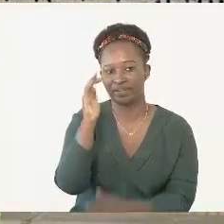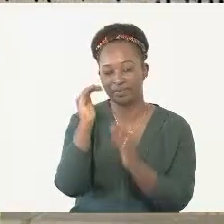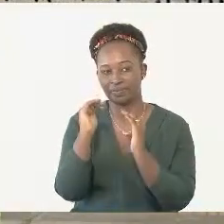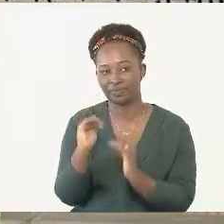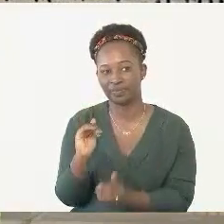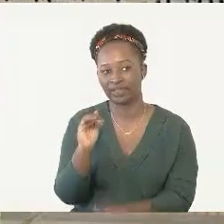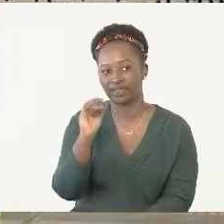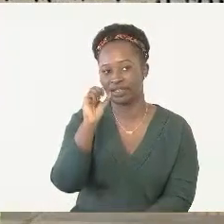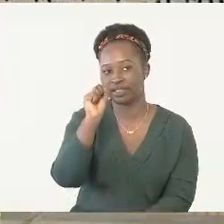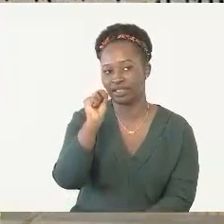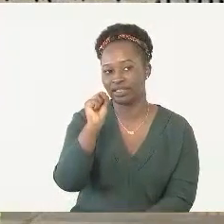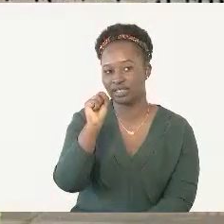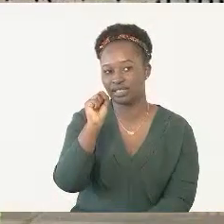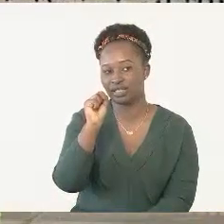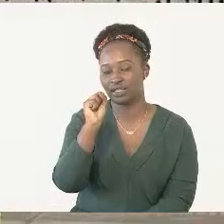stirrup.